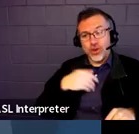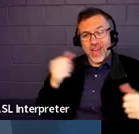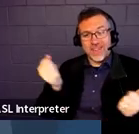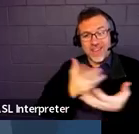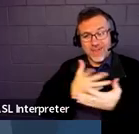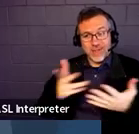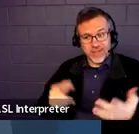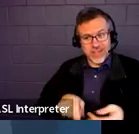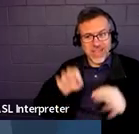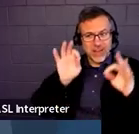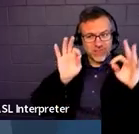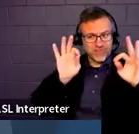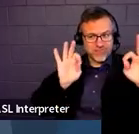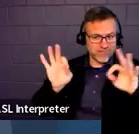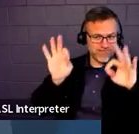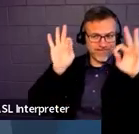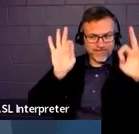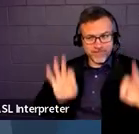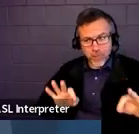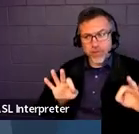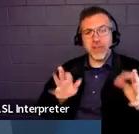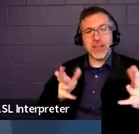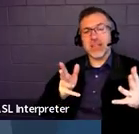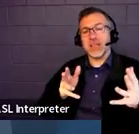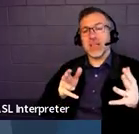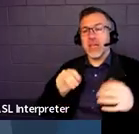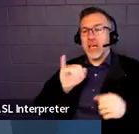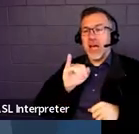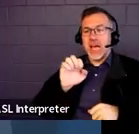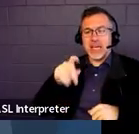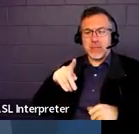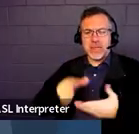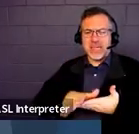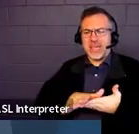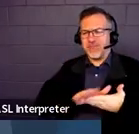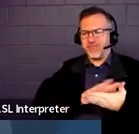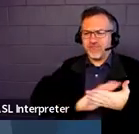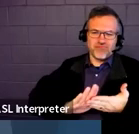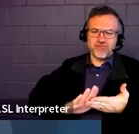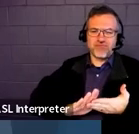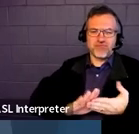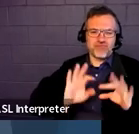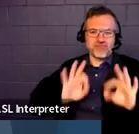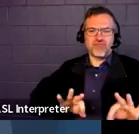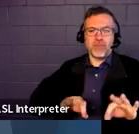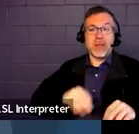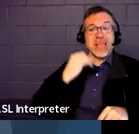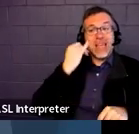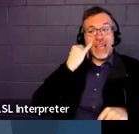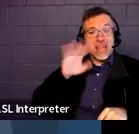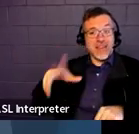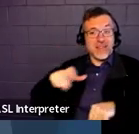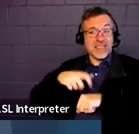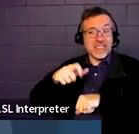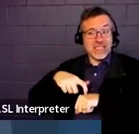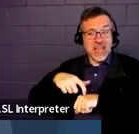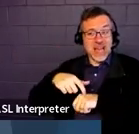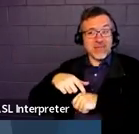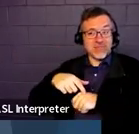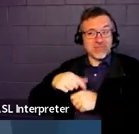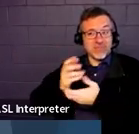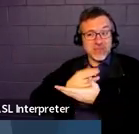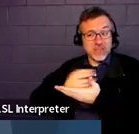your T's and your IEP has been well developed. If his time is up, his time is